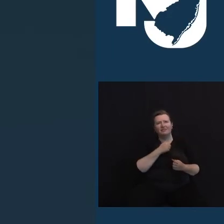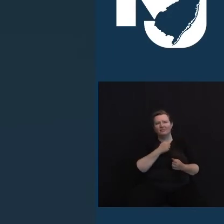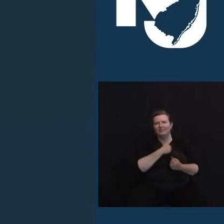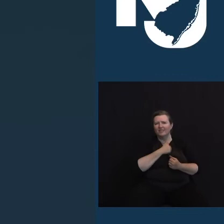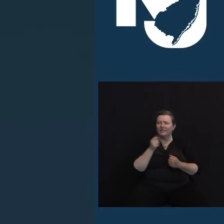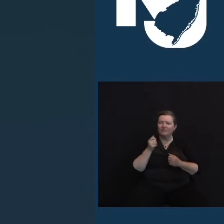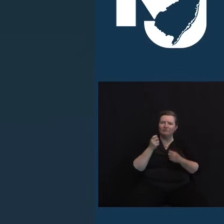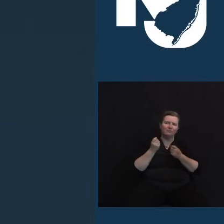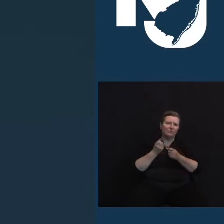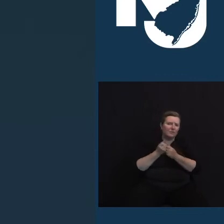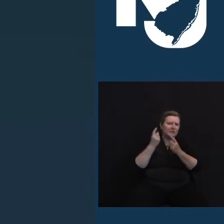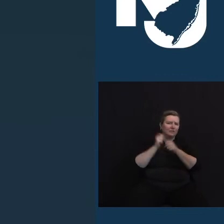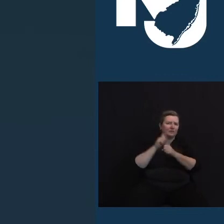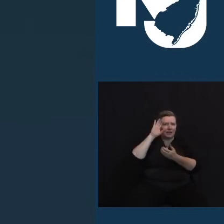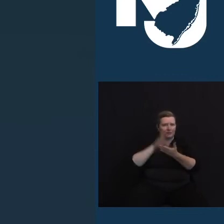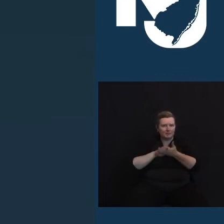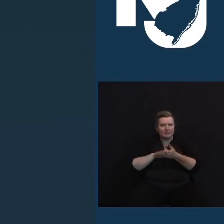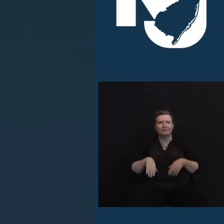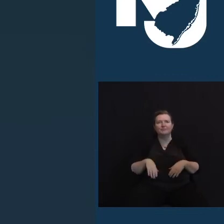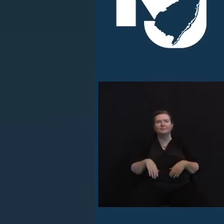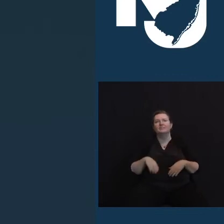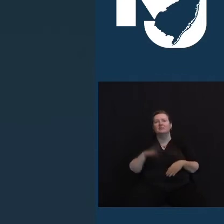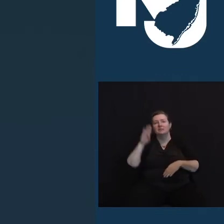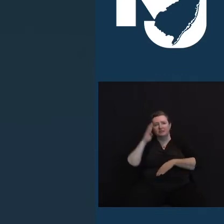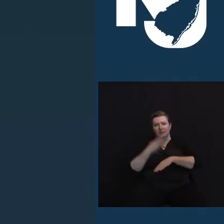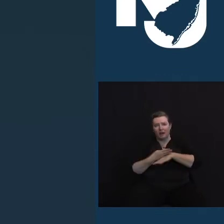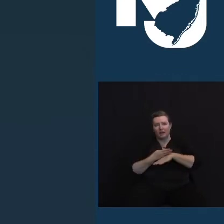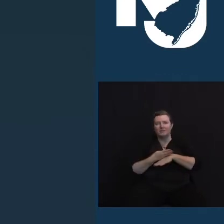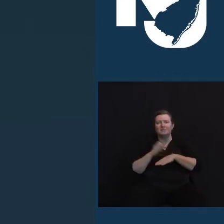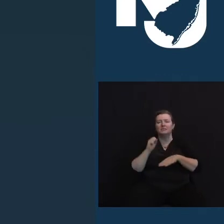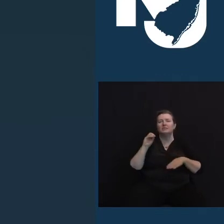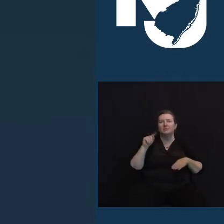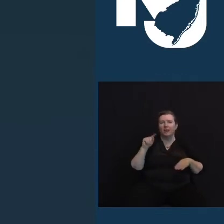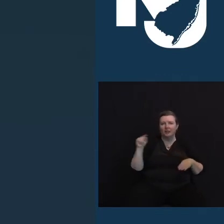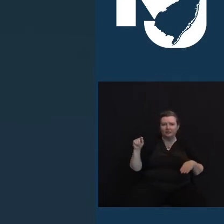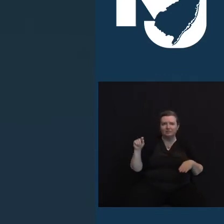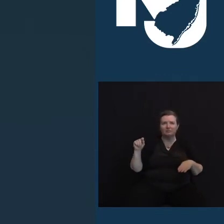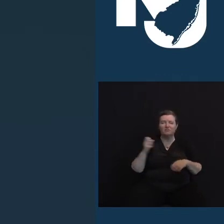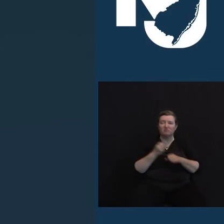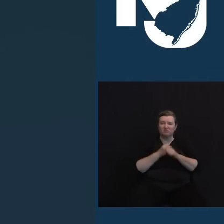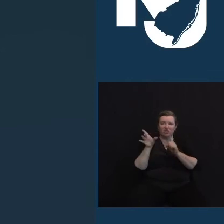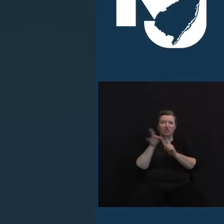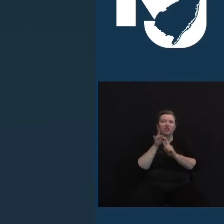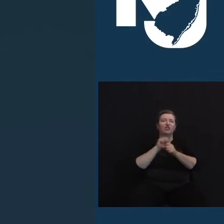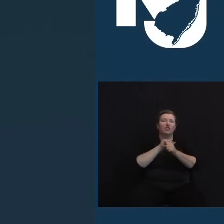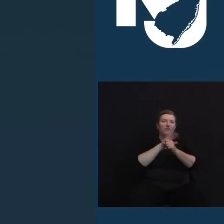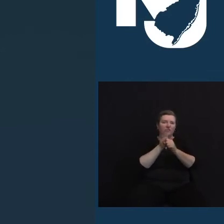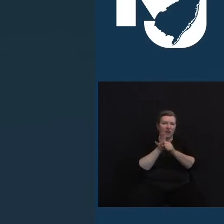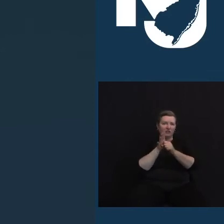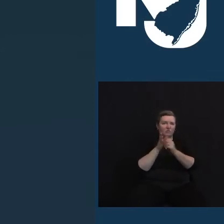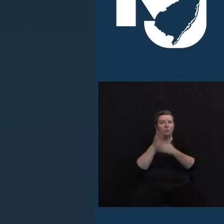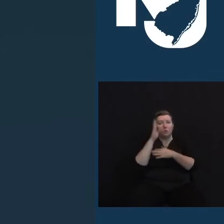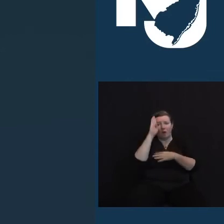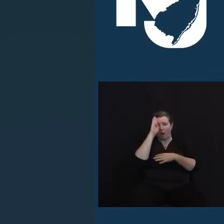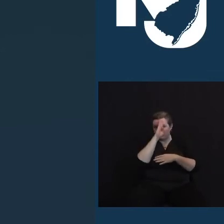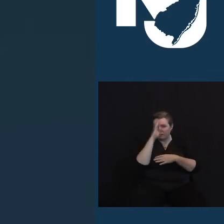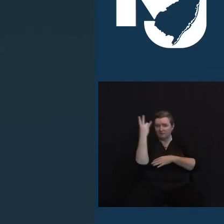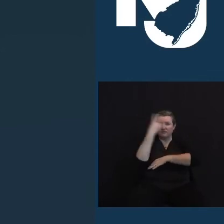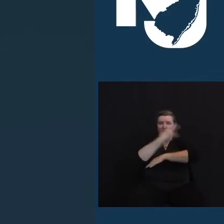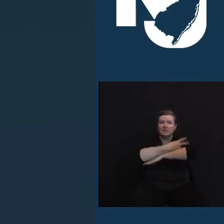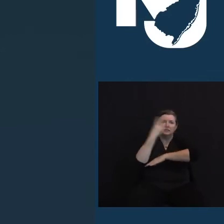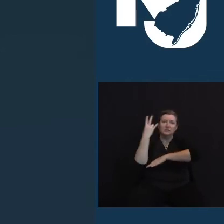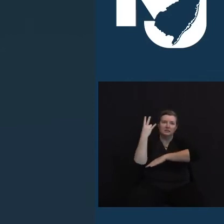Scott. He himself was COVID positive and was in the hospital himself for 7 days. Aunt Patty loved watching her own